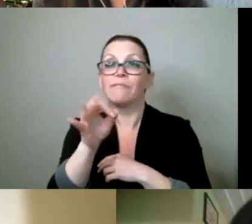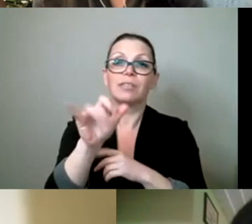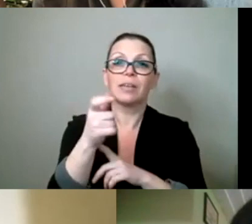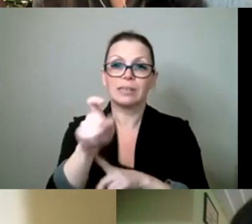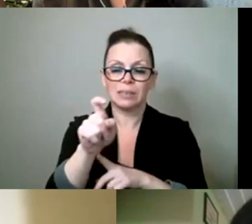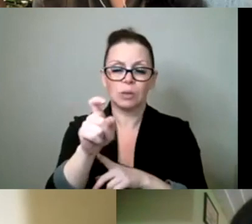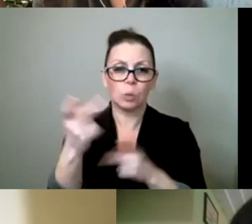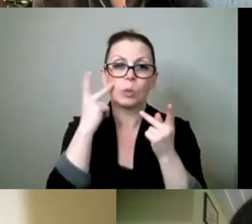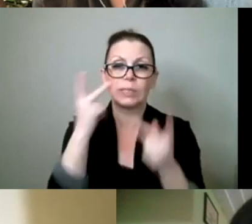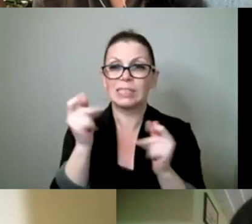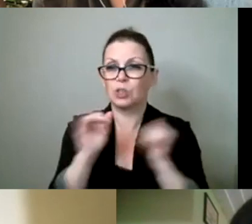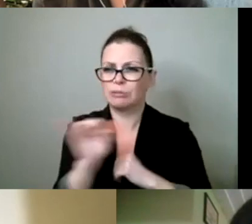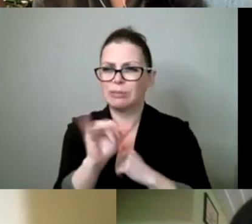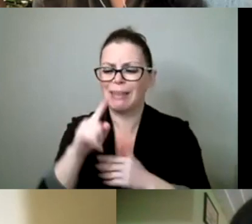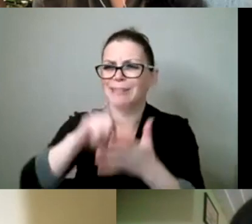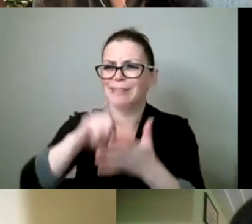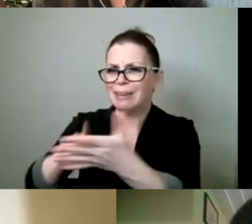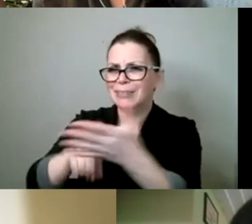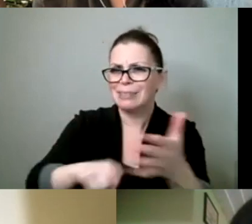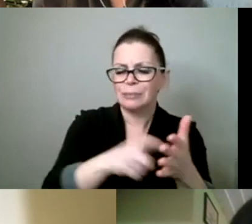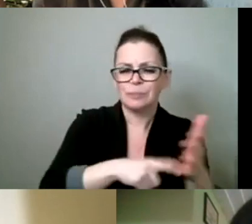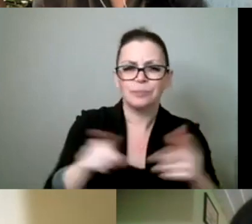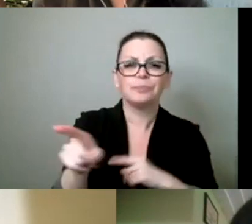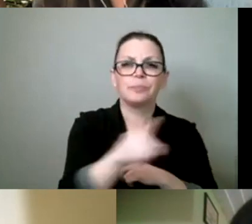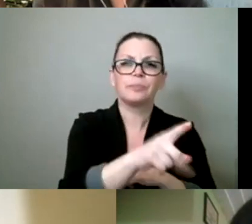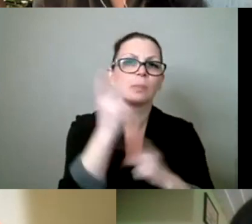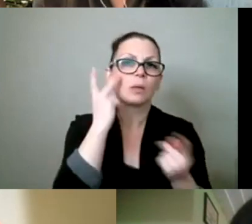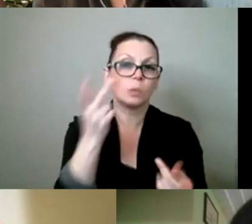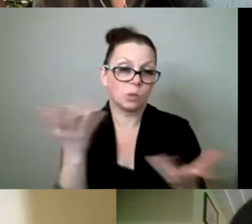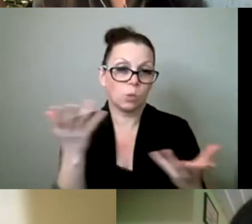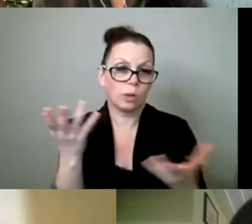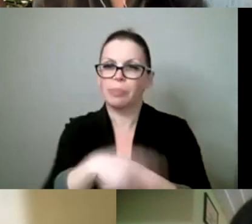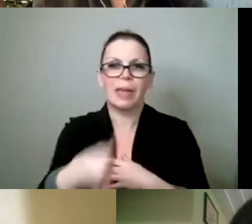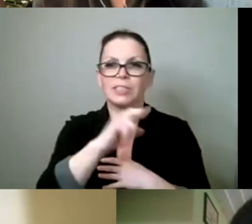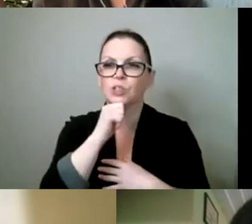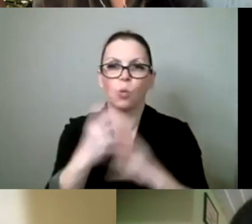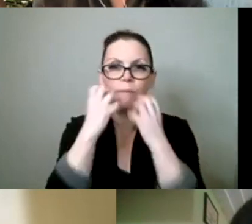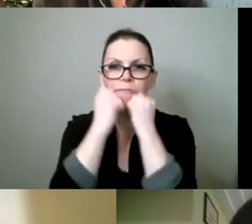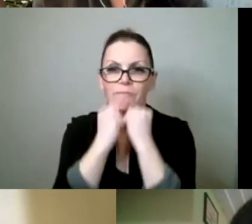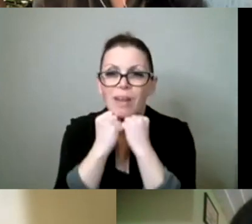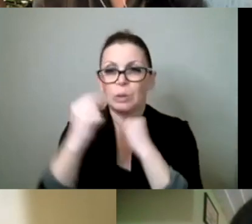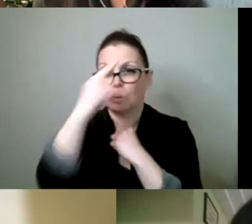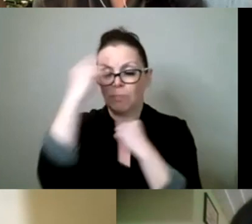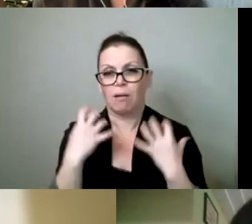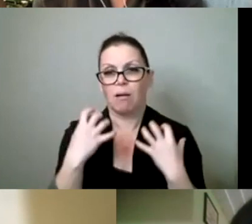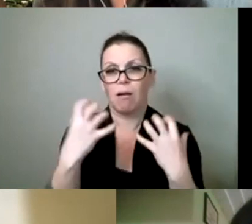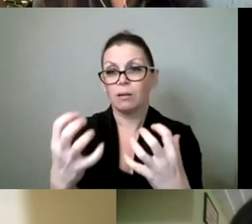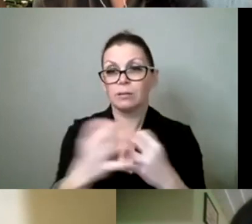when we see shows like those get canceled, what we're seeing is that they don't value Black audiences,